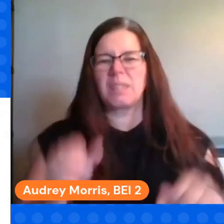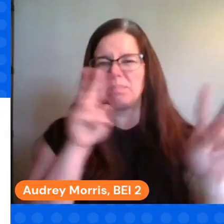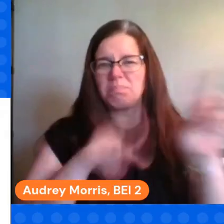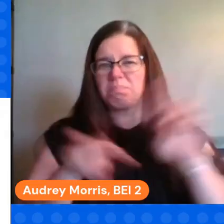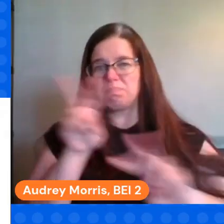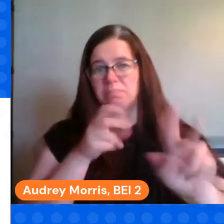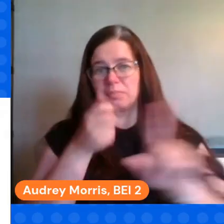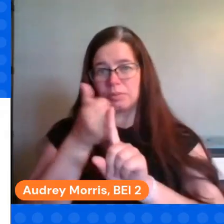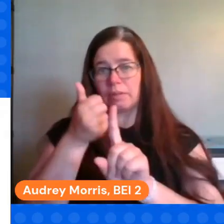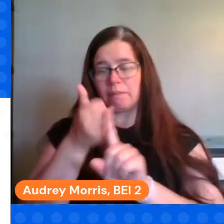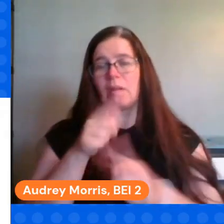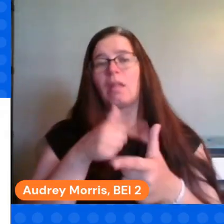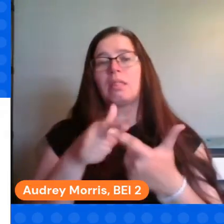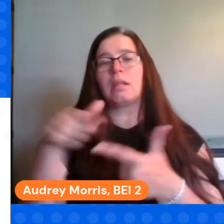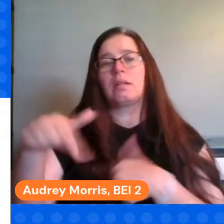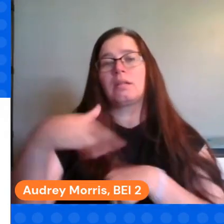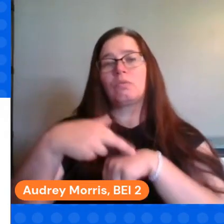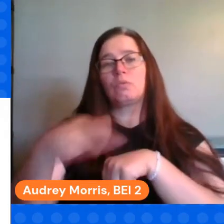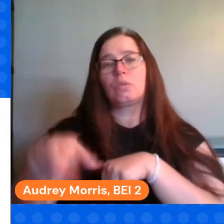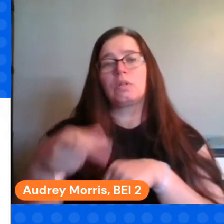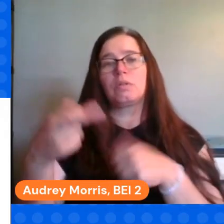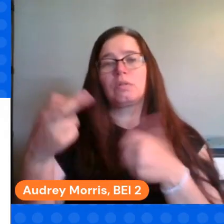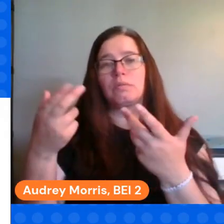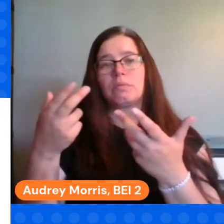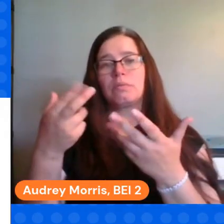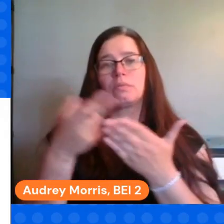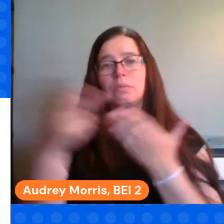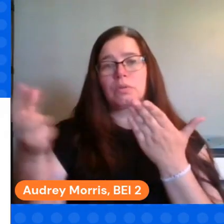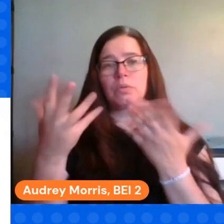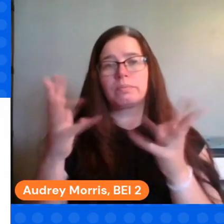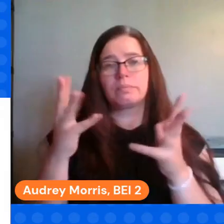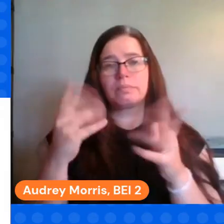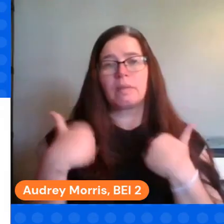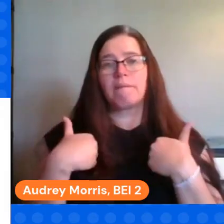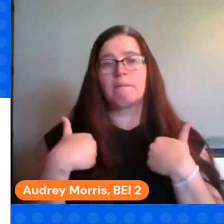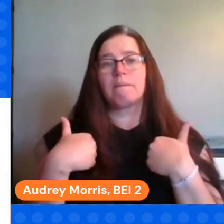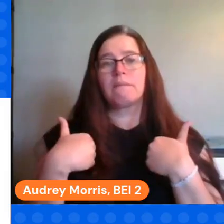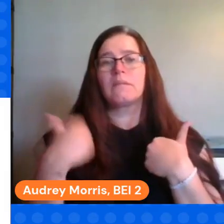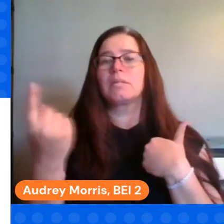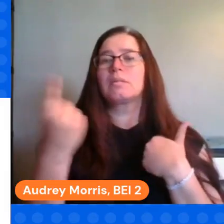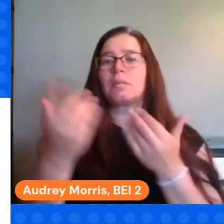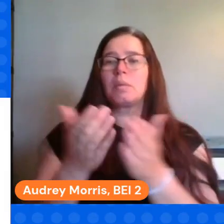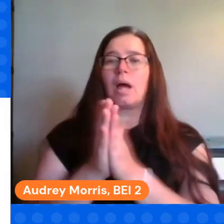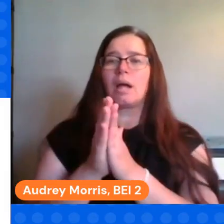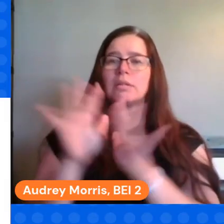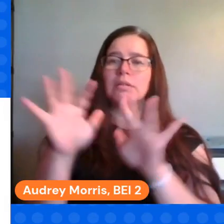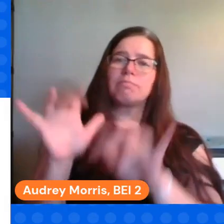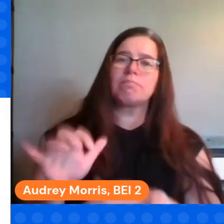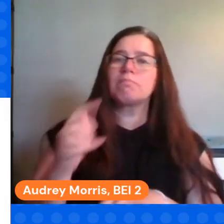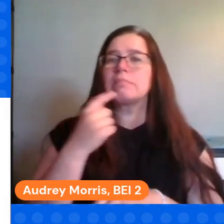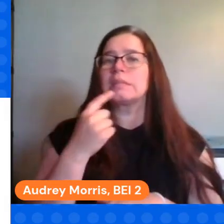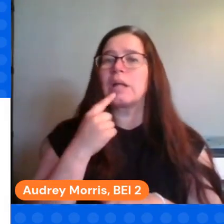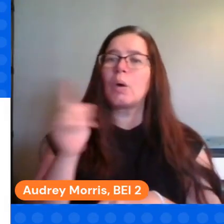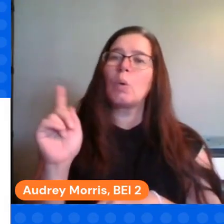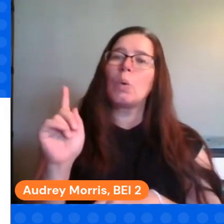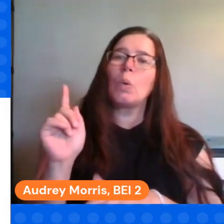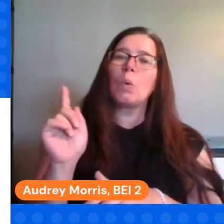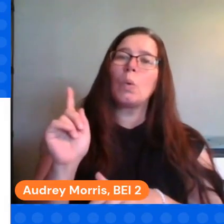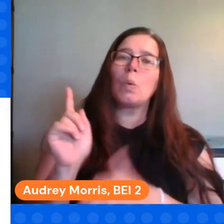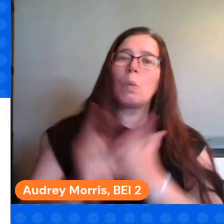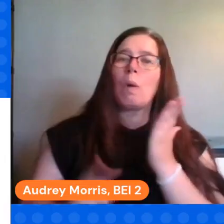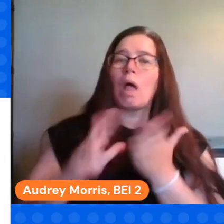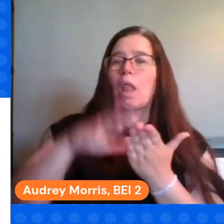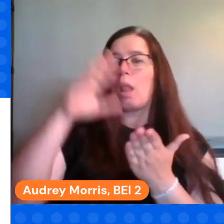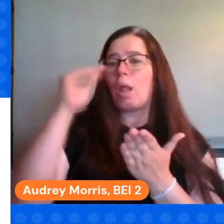This resource that has been around, I also saw that someone asked, in the chat, oh, what are the learning resources we have for OctoStudio?